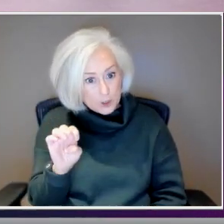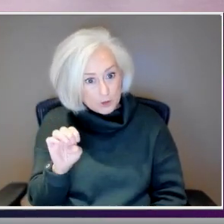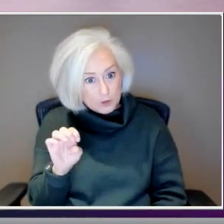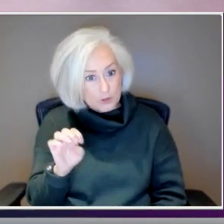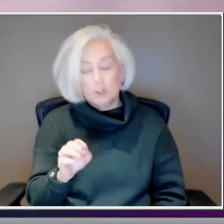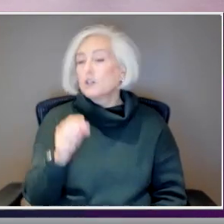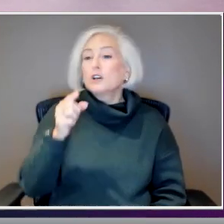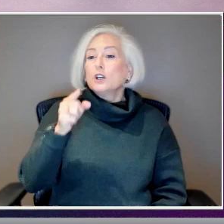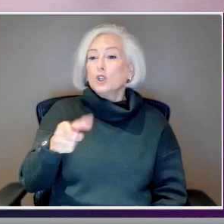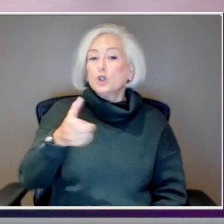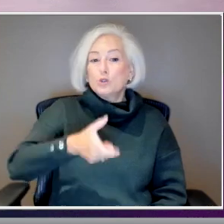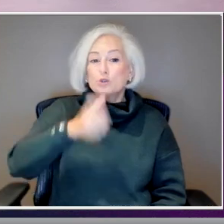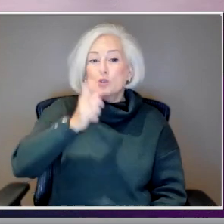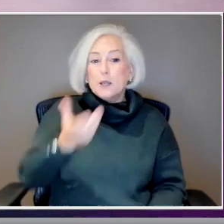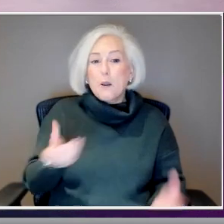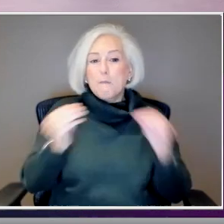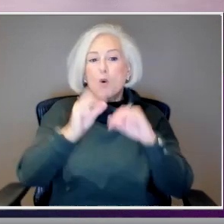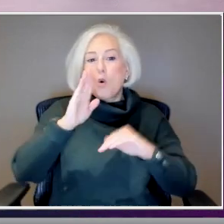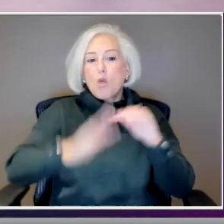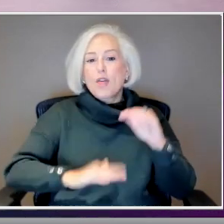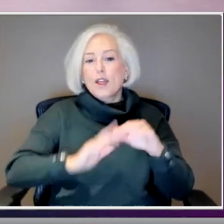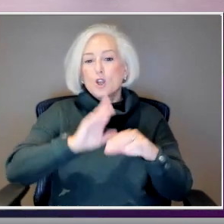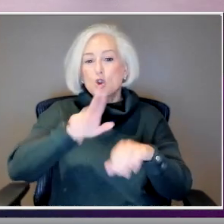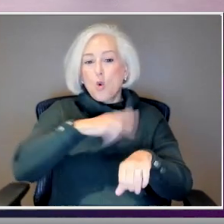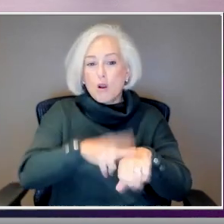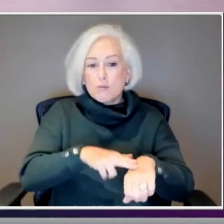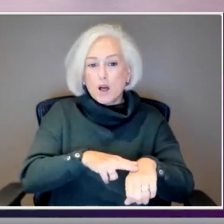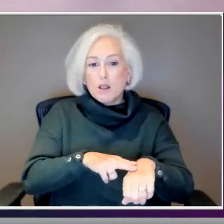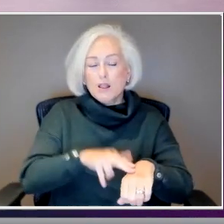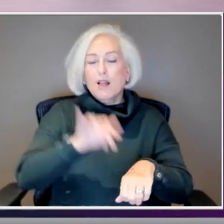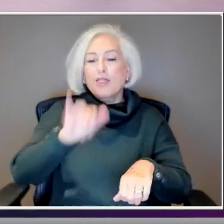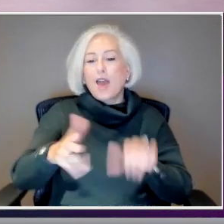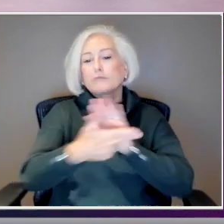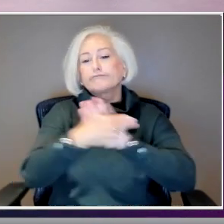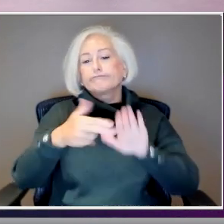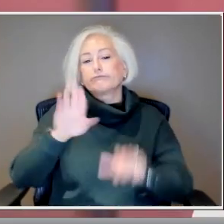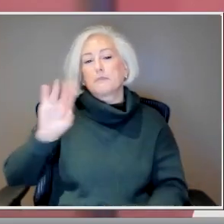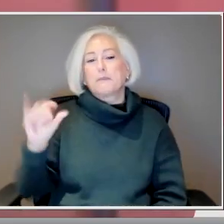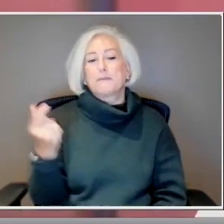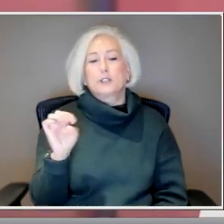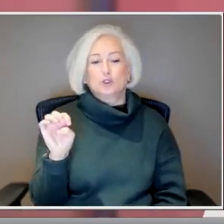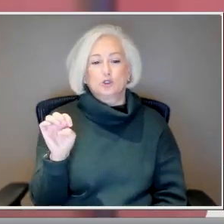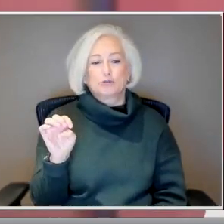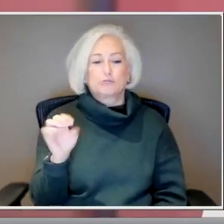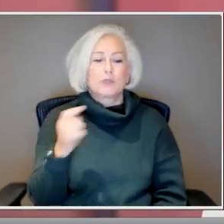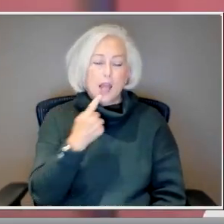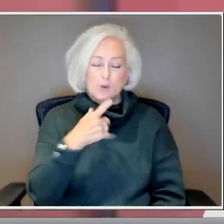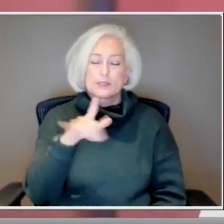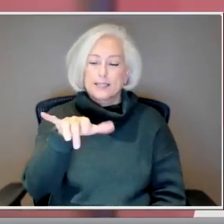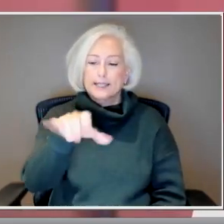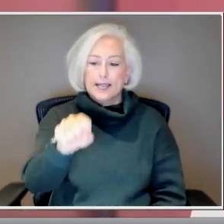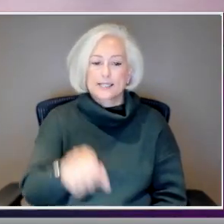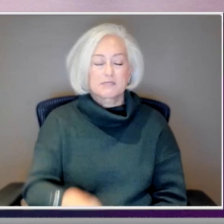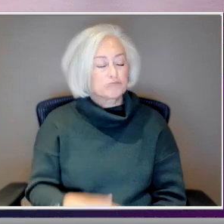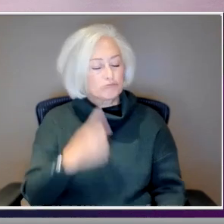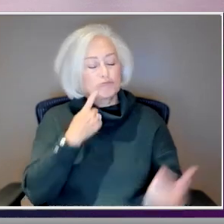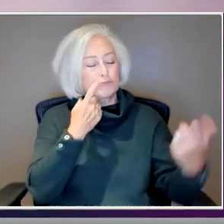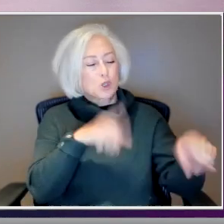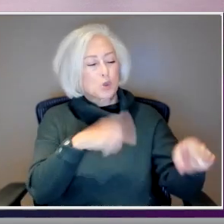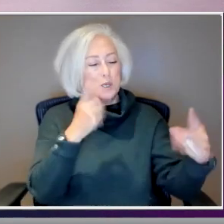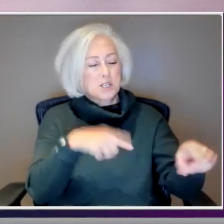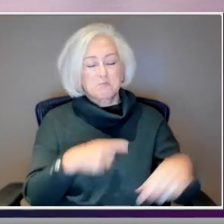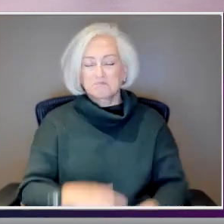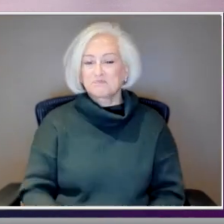usually do, I think that you can consider that binge drinking. So I would call that binge drinking. I would agree. And